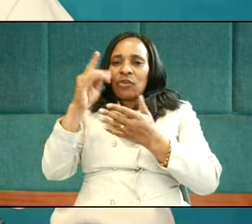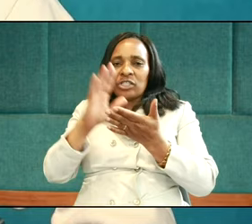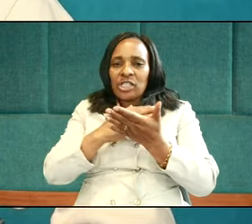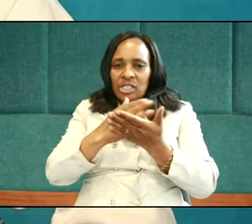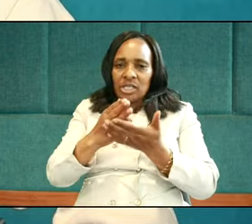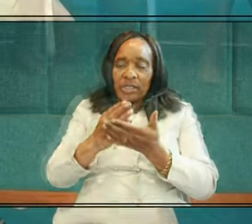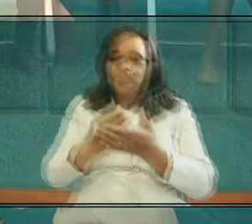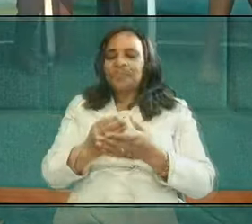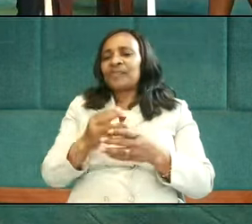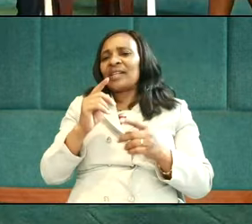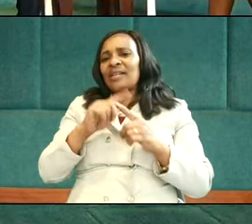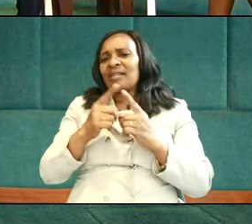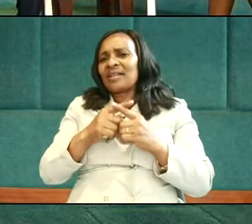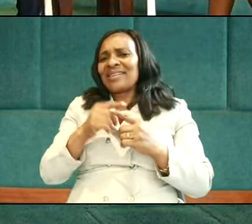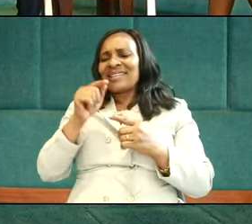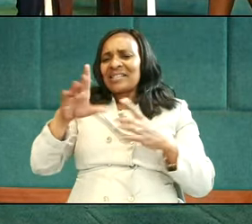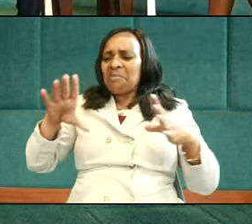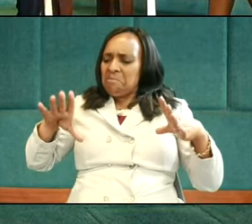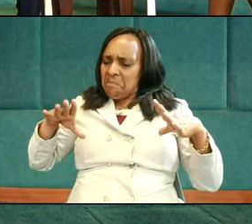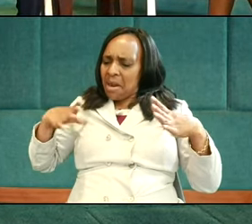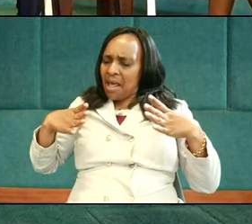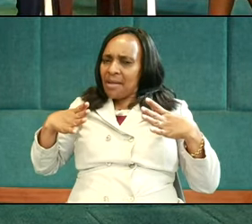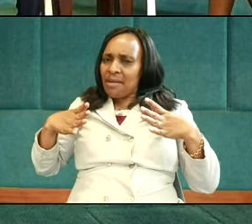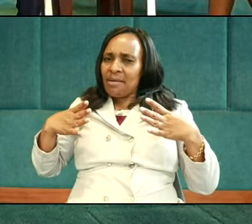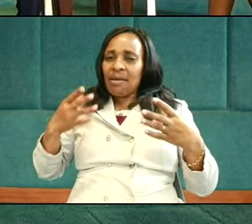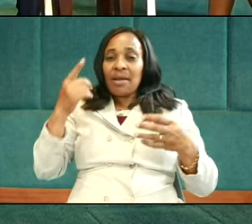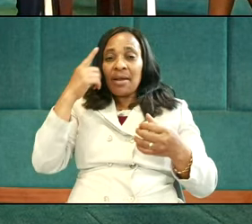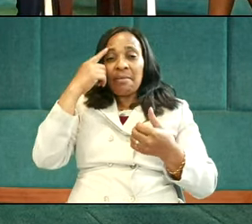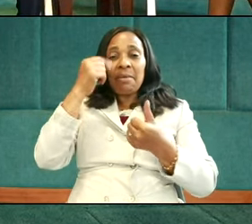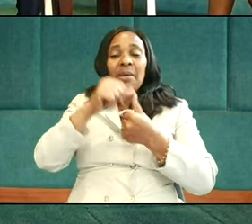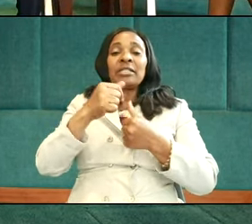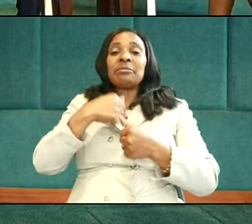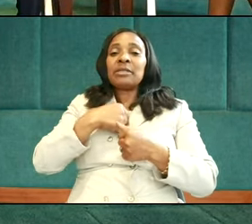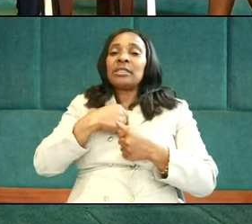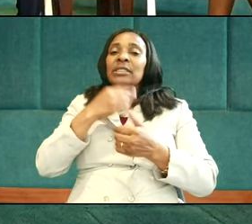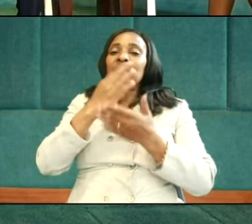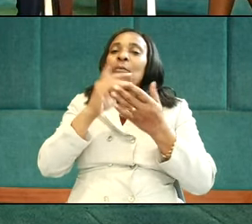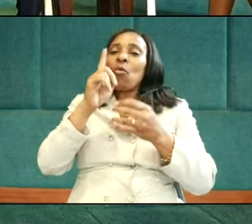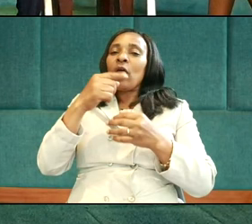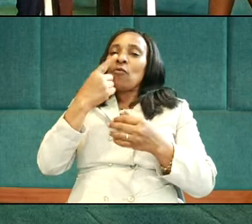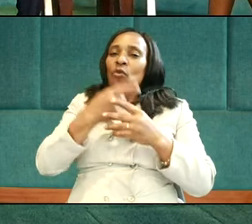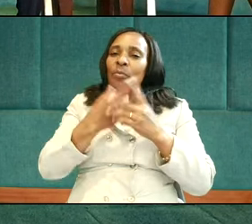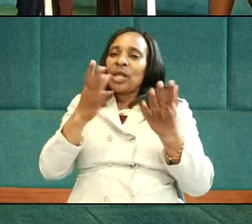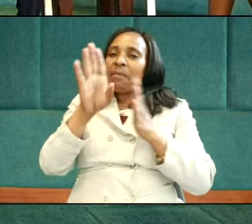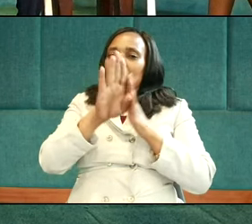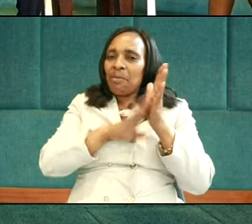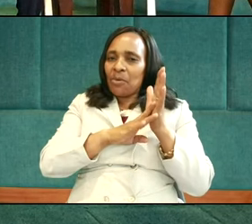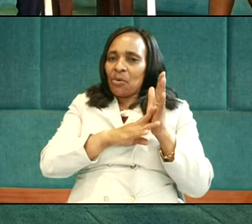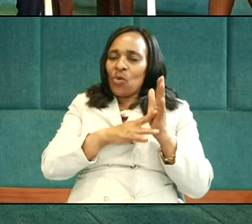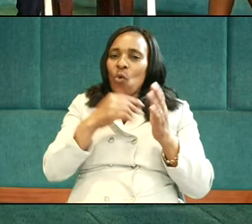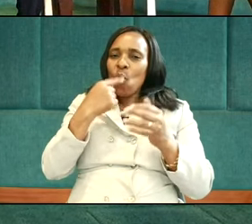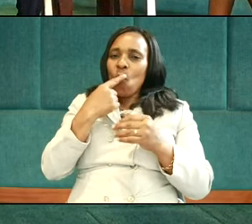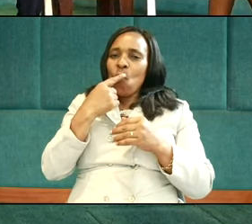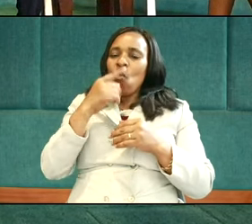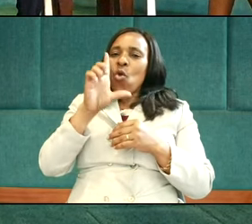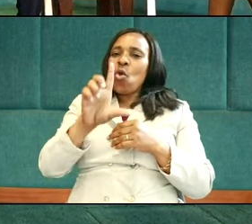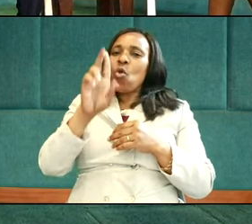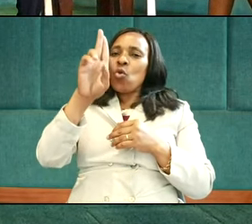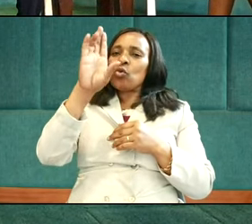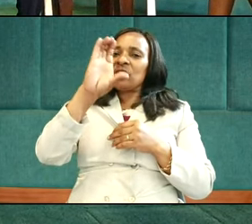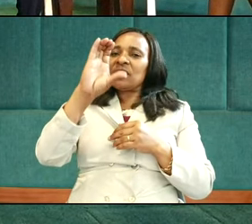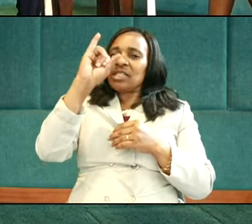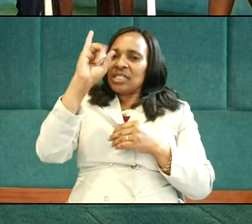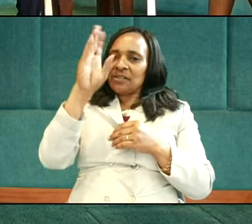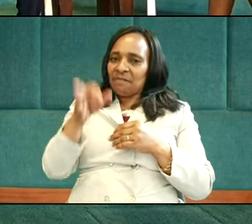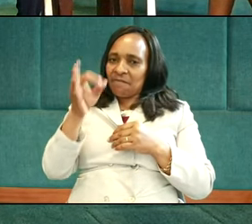sharing. And, you know, his pride reminds me of someone in the Bible who was also very prideful. And this was Lucifer. When we